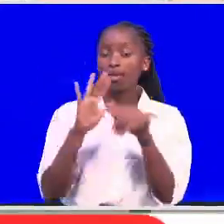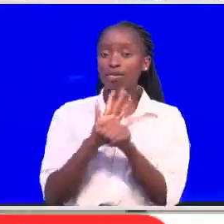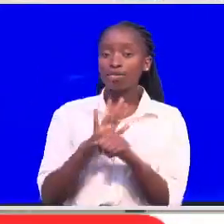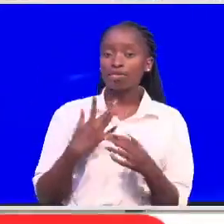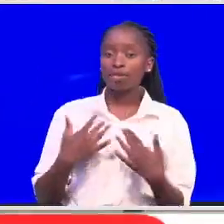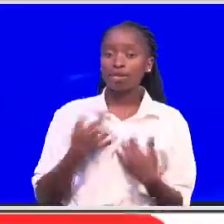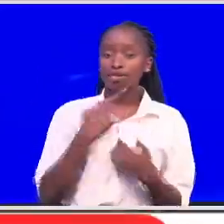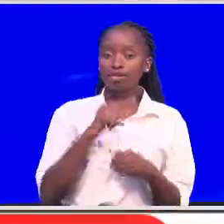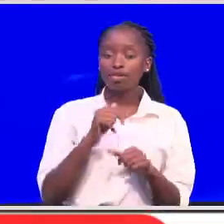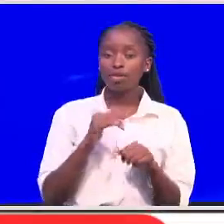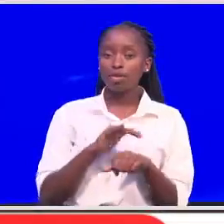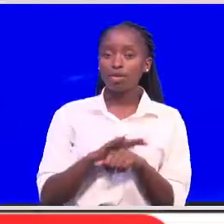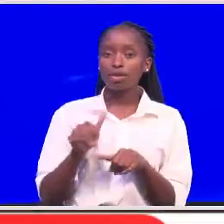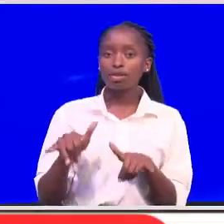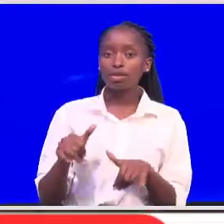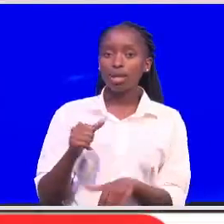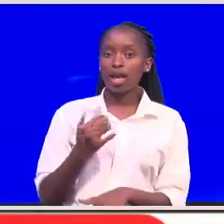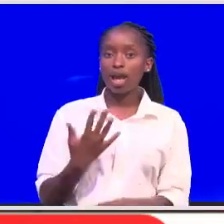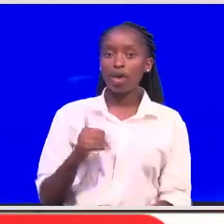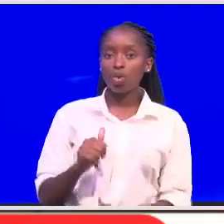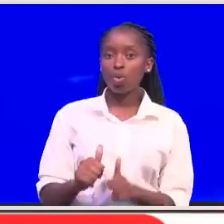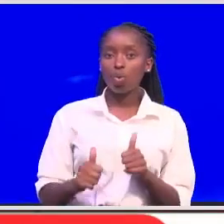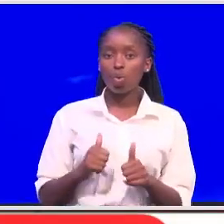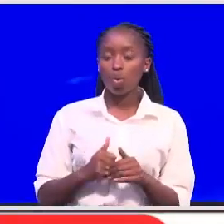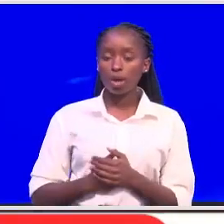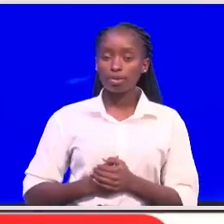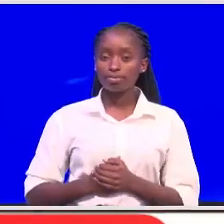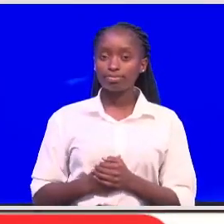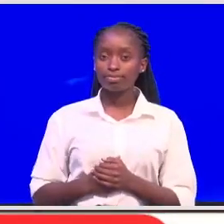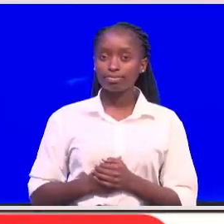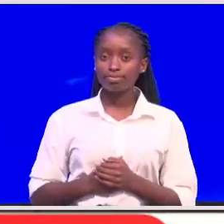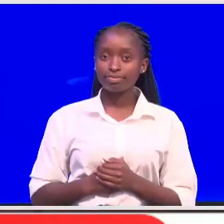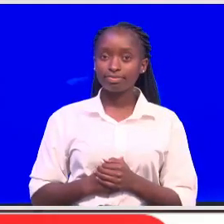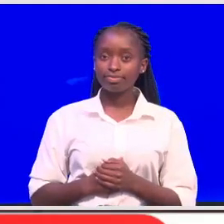or a witch hunt? Thank you, Stanley Nyaringita, for that.